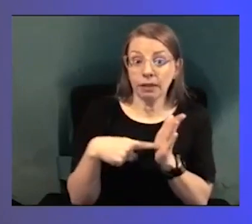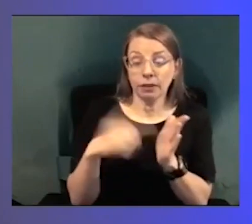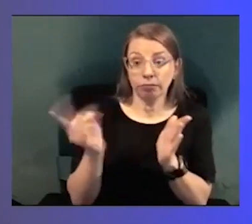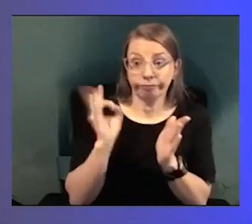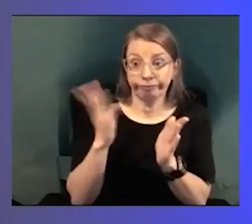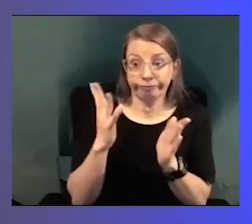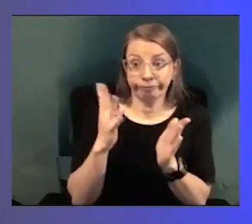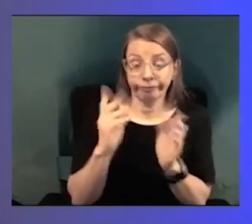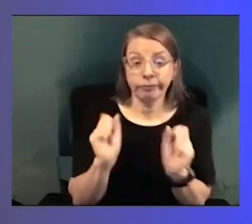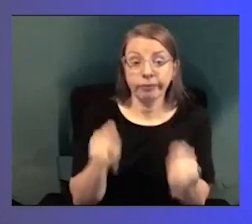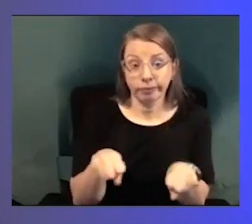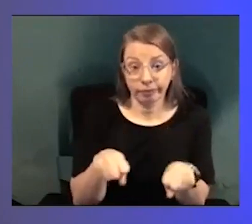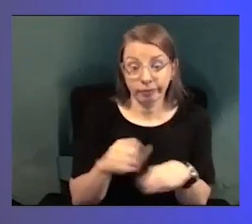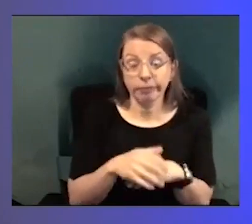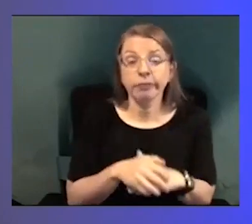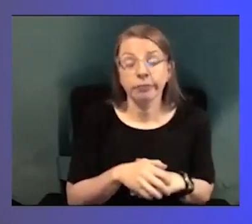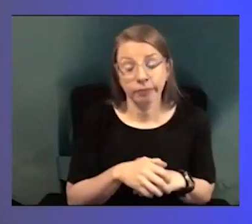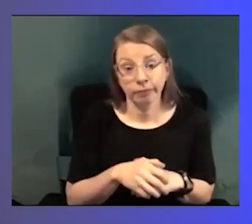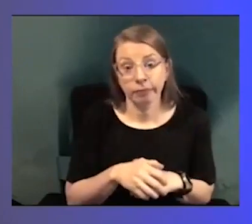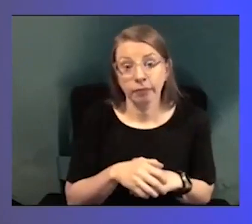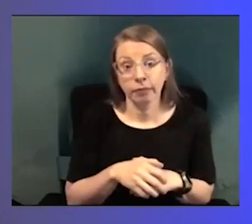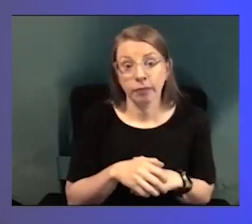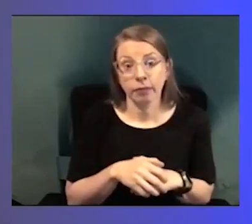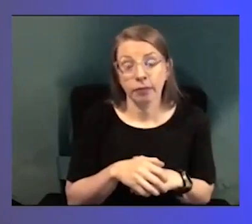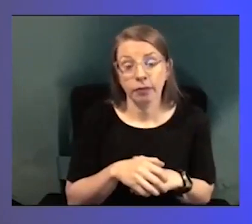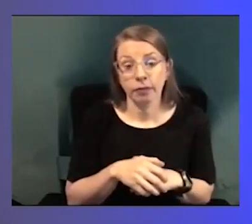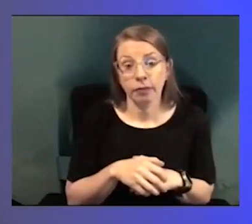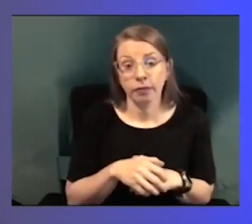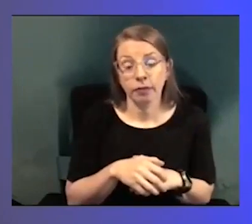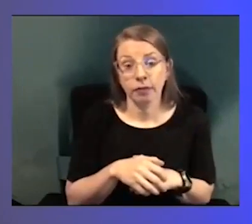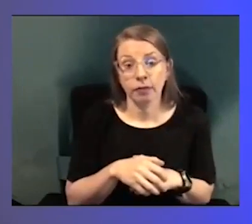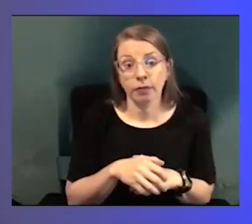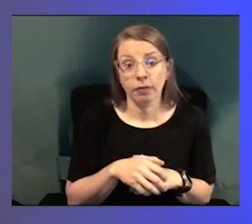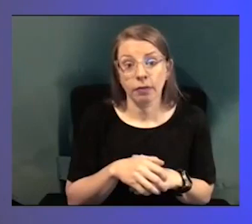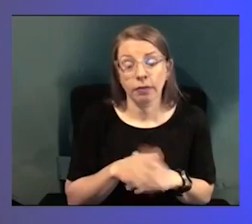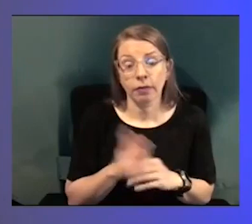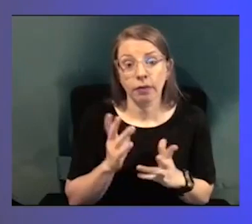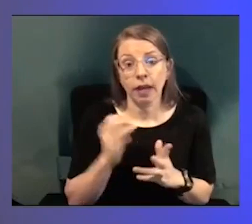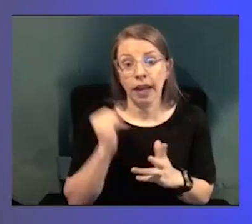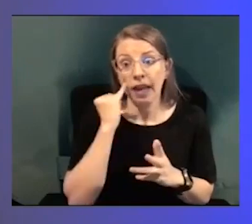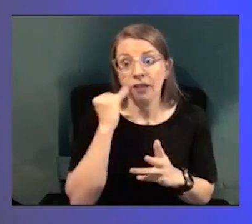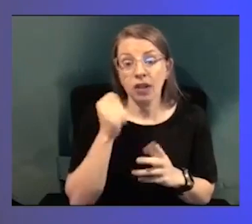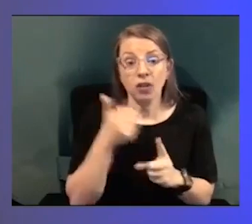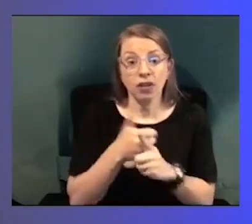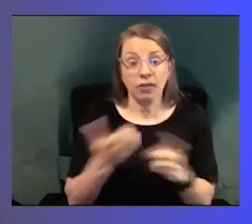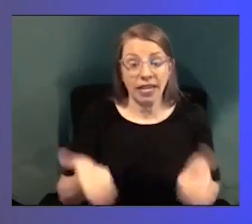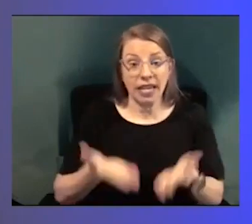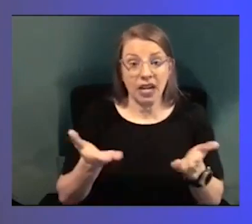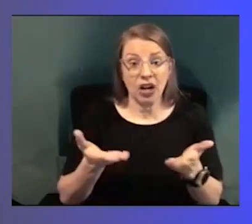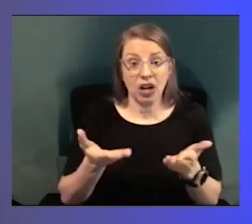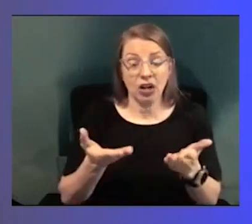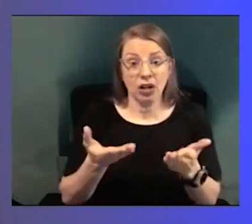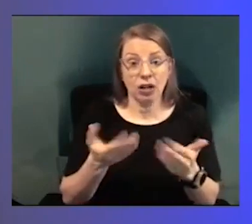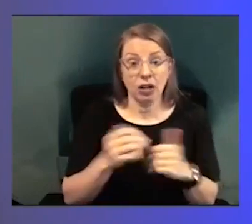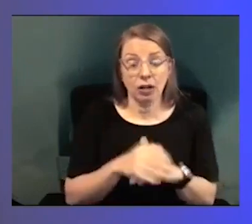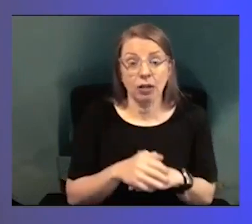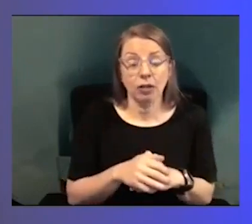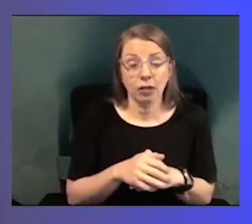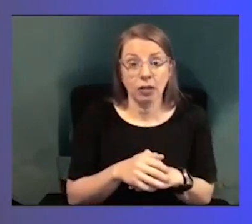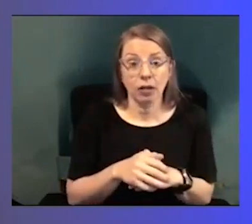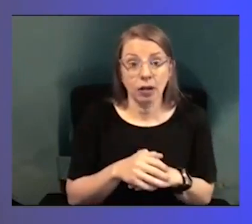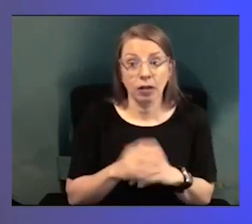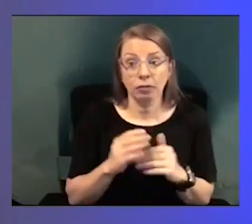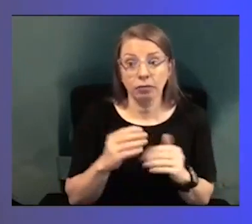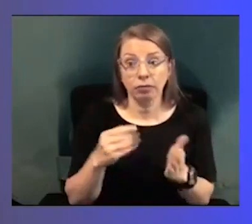huge. Catastrophic. I mean, over $1 million if you're here for any length of time. And as Isn't that mind-boggling that you have, I mean, it's tough. it